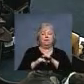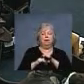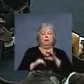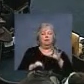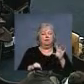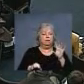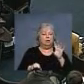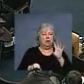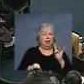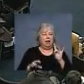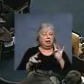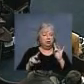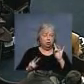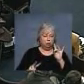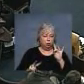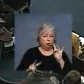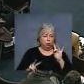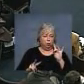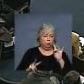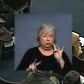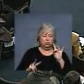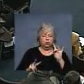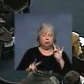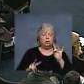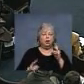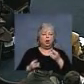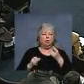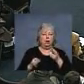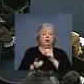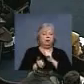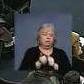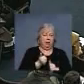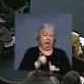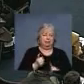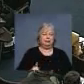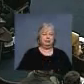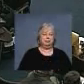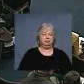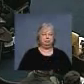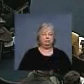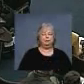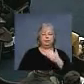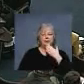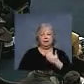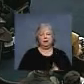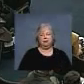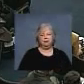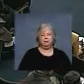of 8 to 2, the resolution has passed. Thank you.